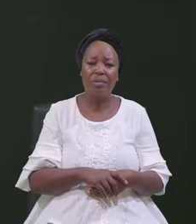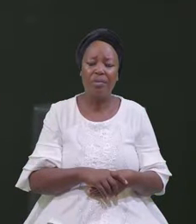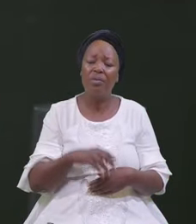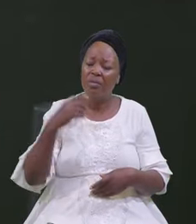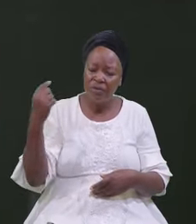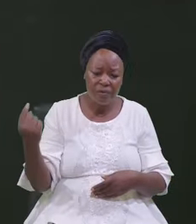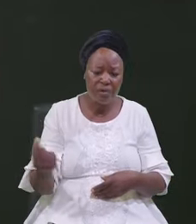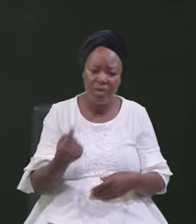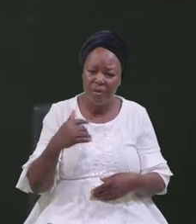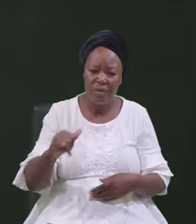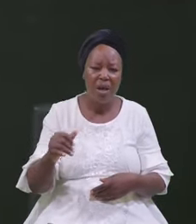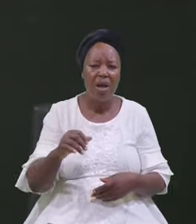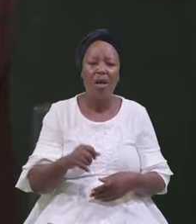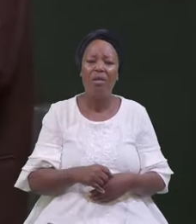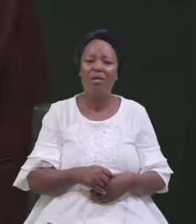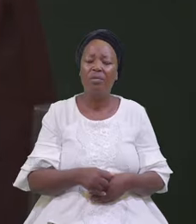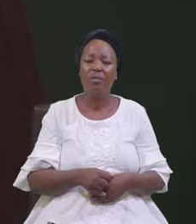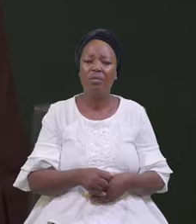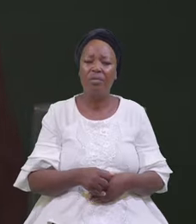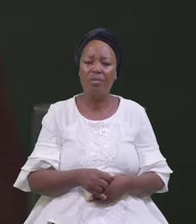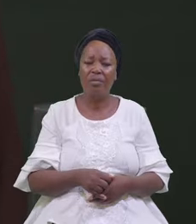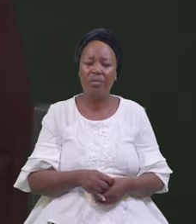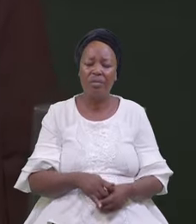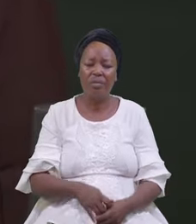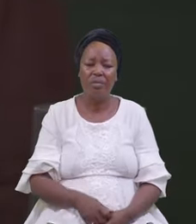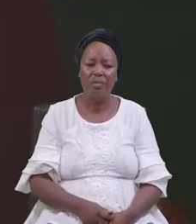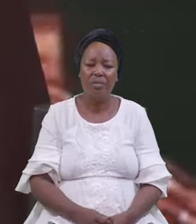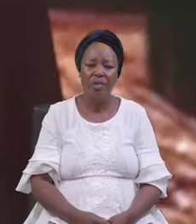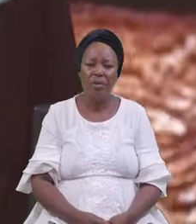Forever love and trust him."